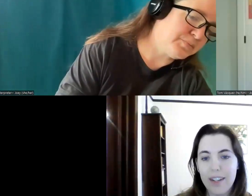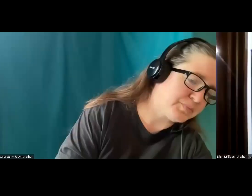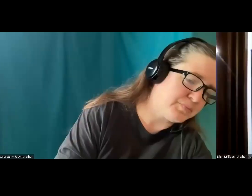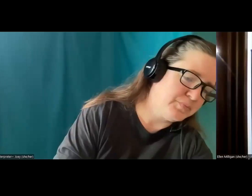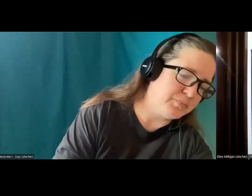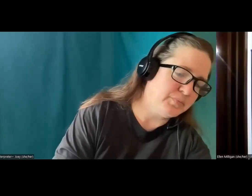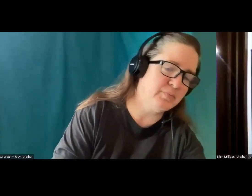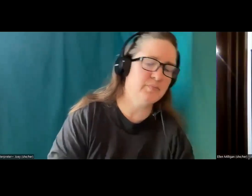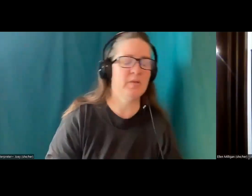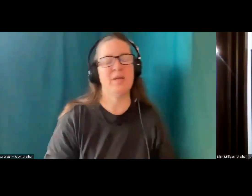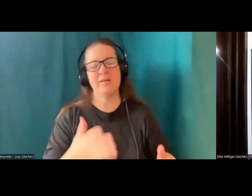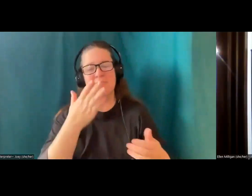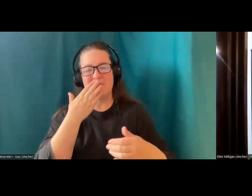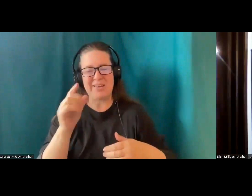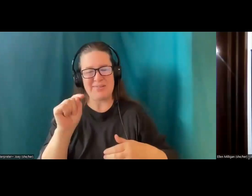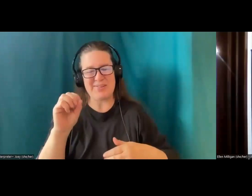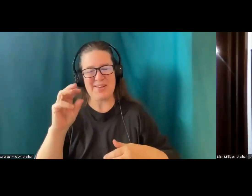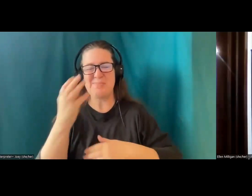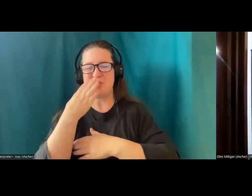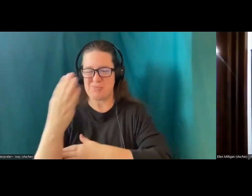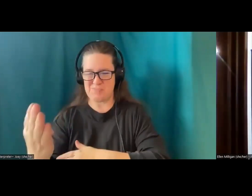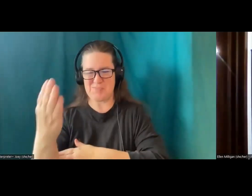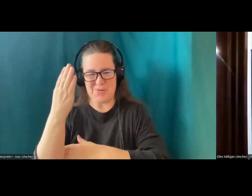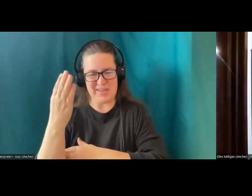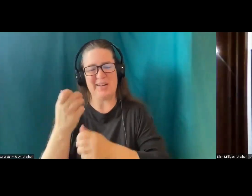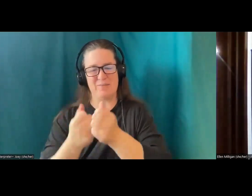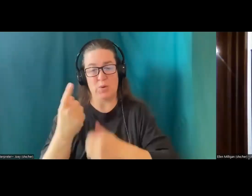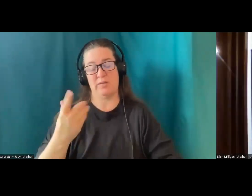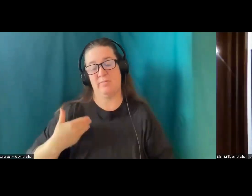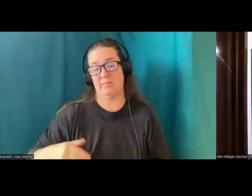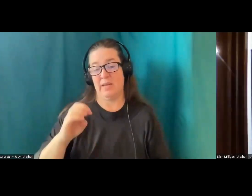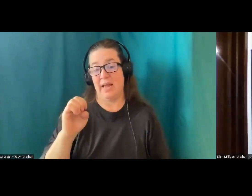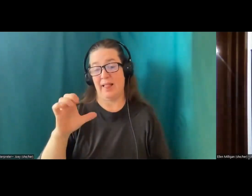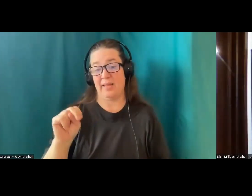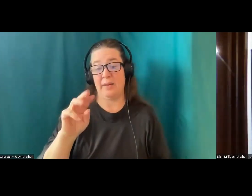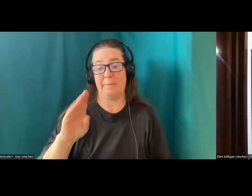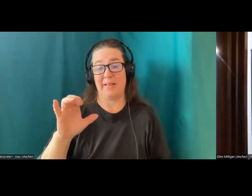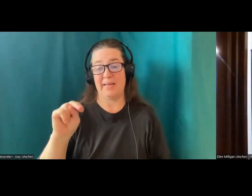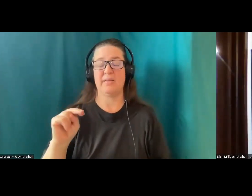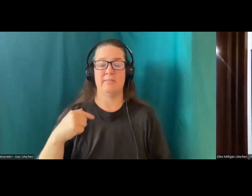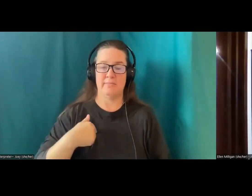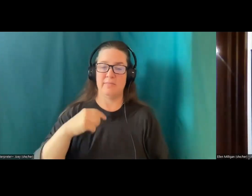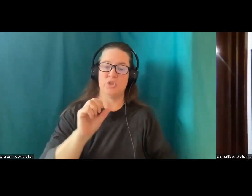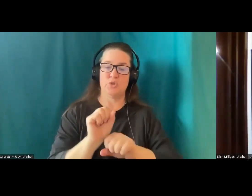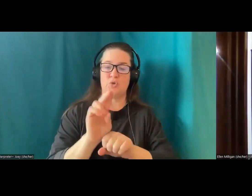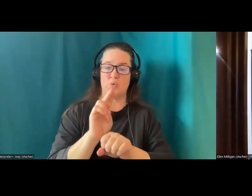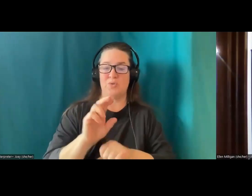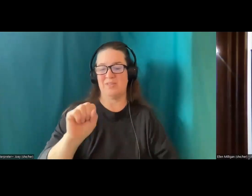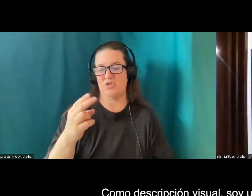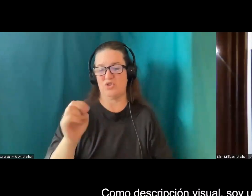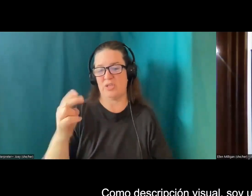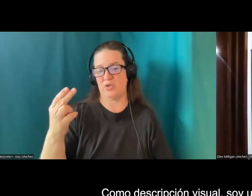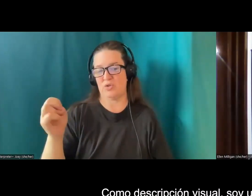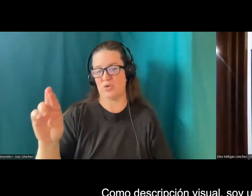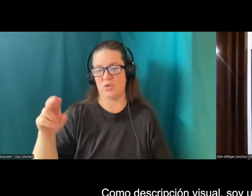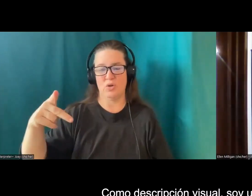everyone. My name is Ellen Milligan. I use she, her pronouns, and as Tom mentioned, I am Arts Fund's Senior Grants Manager.